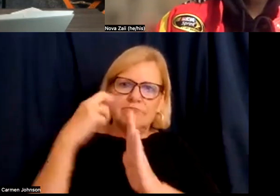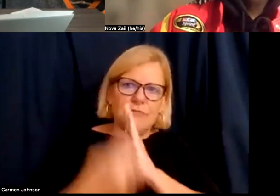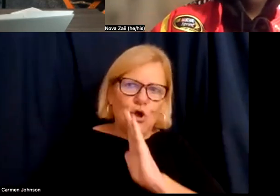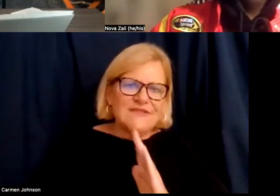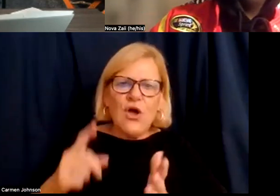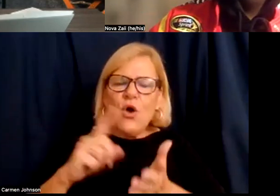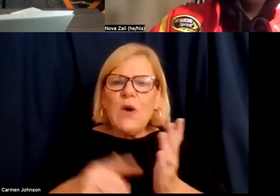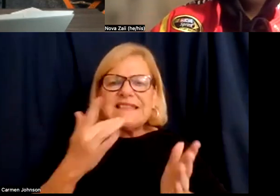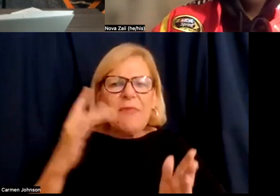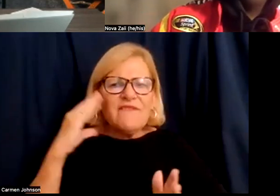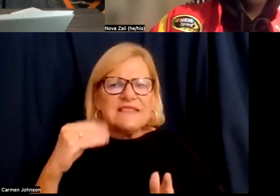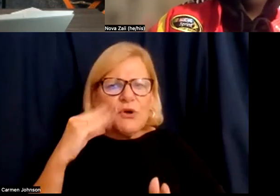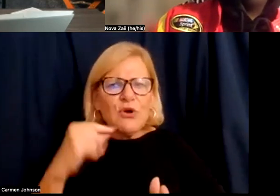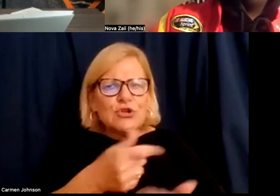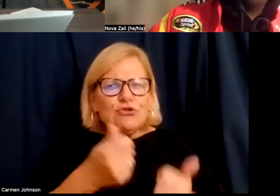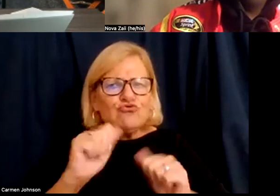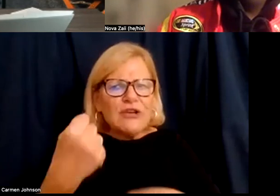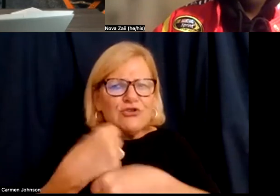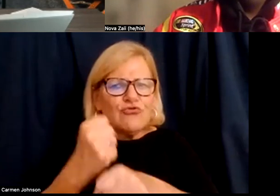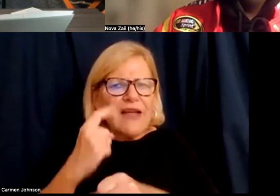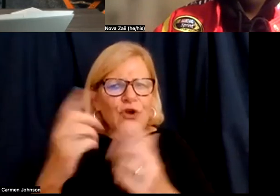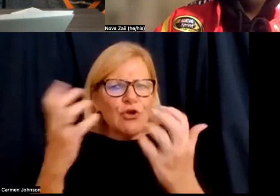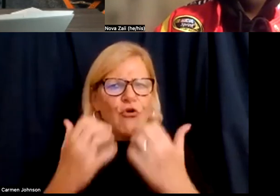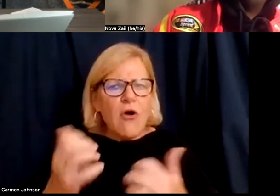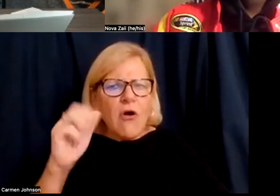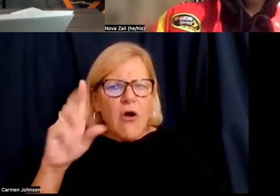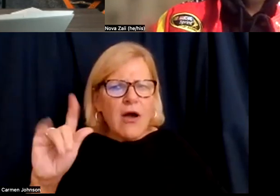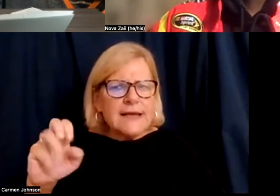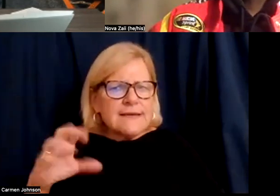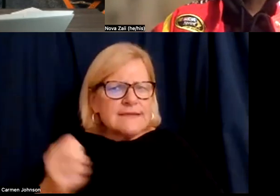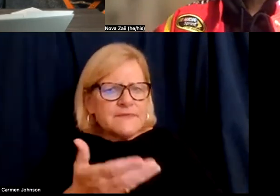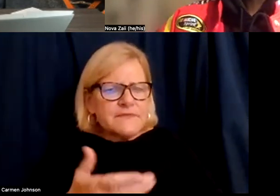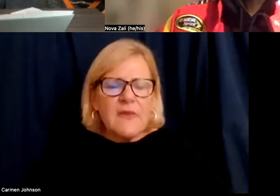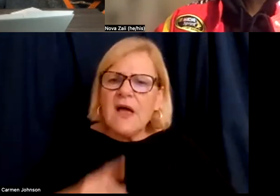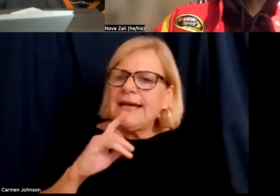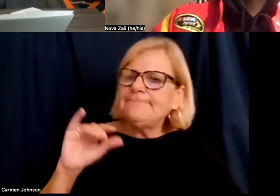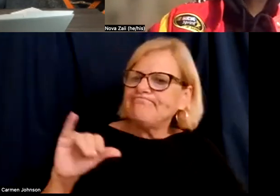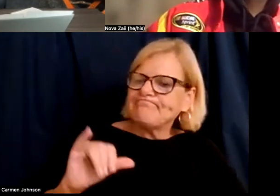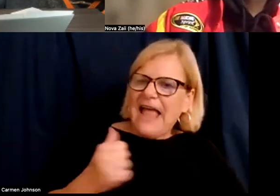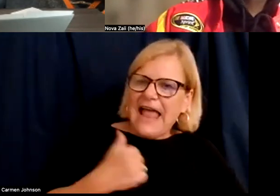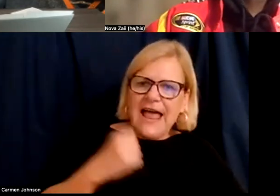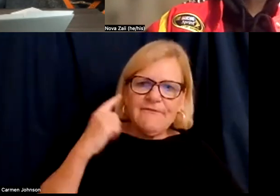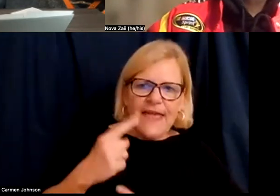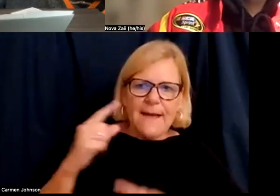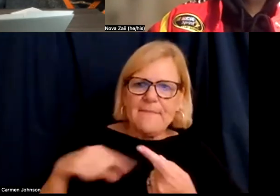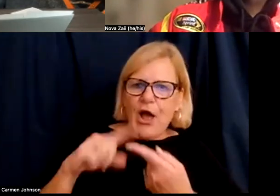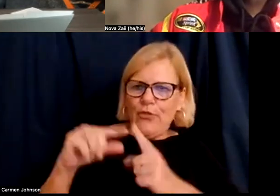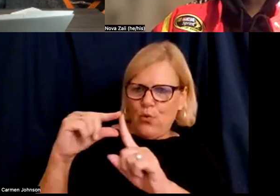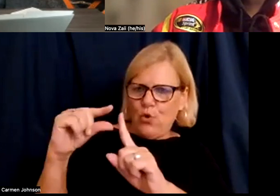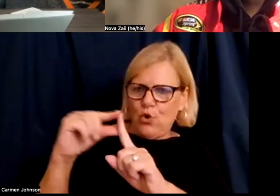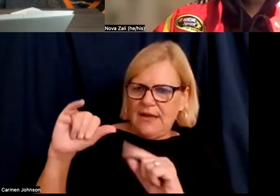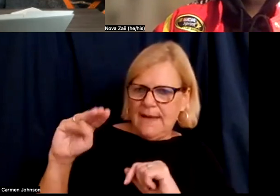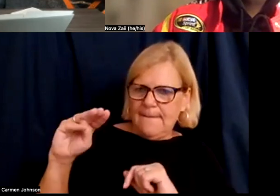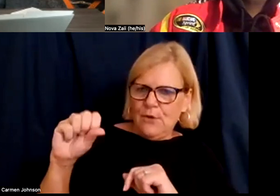What kind of experience are you trying to create for your audience? Yeah, I love thinking about the word